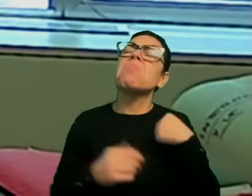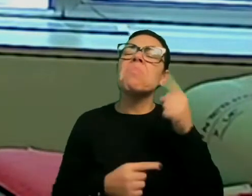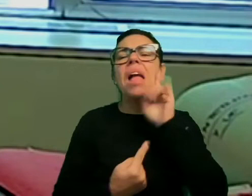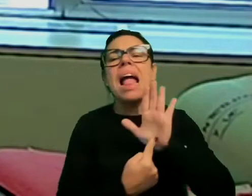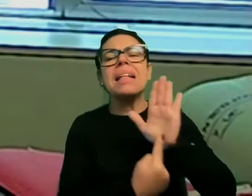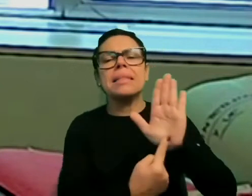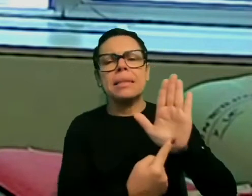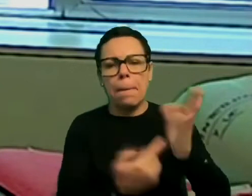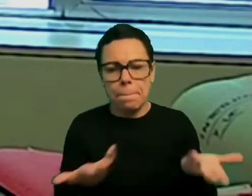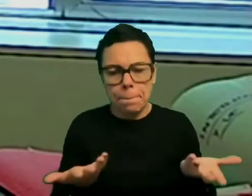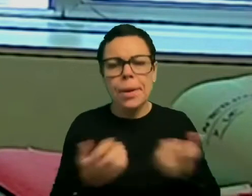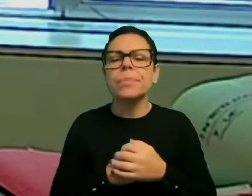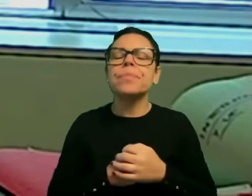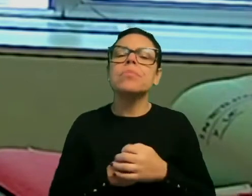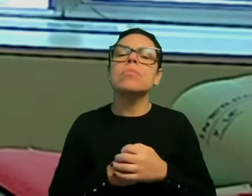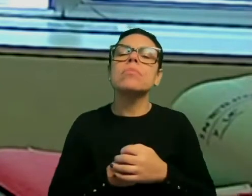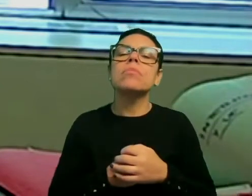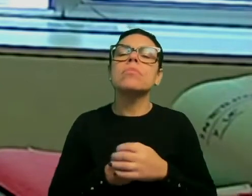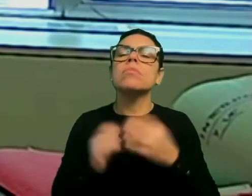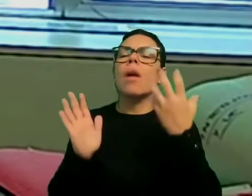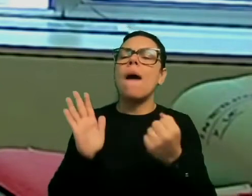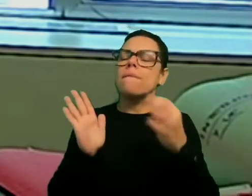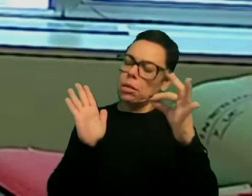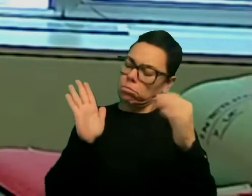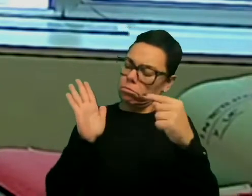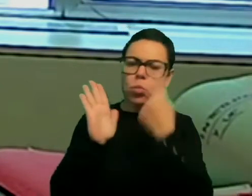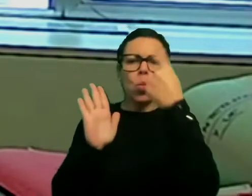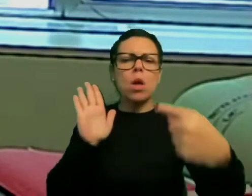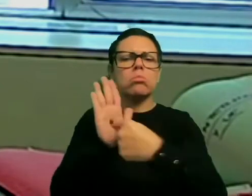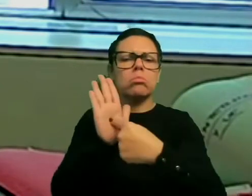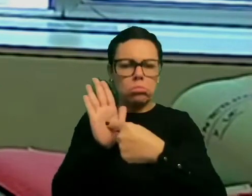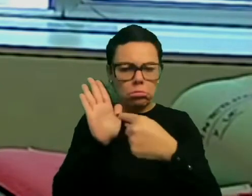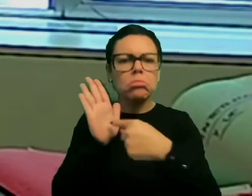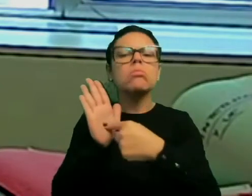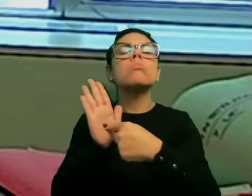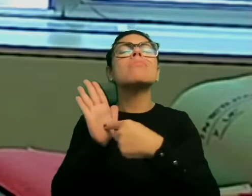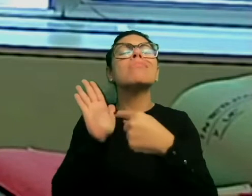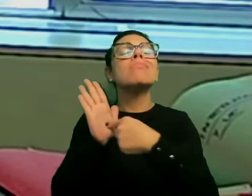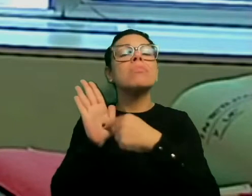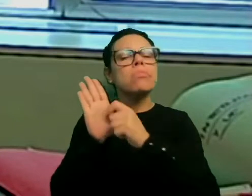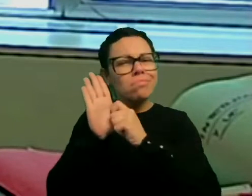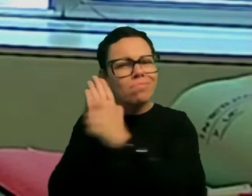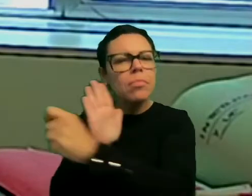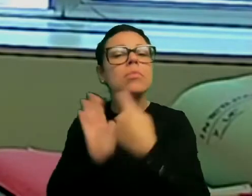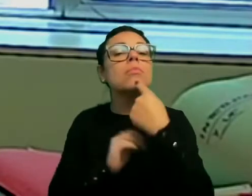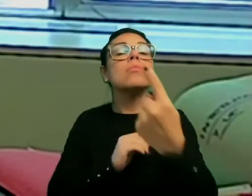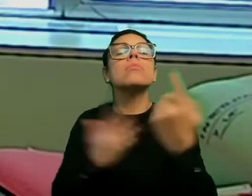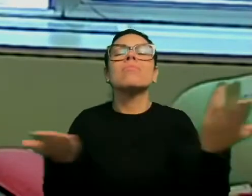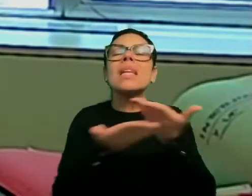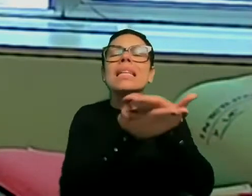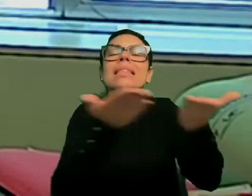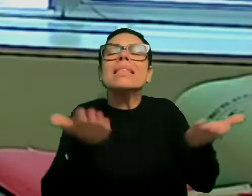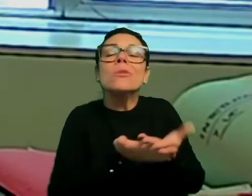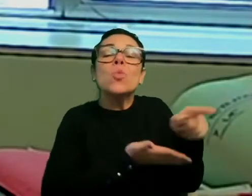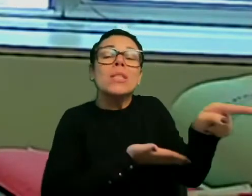that the subject matter of the contract has to be linked to the condition. And these requirements oblige us to